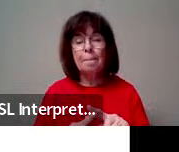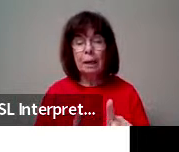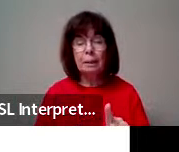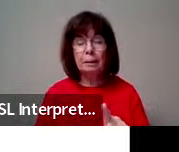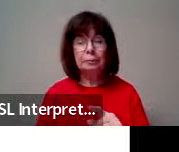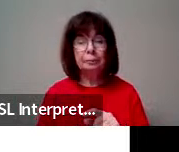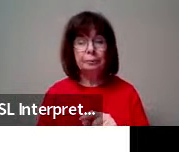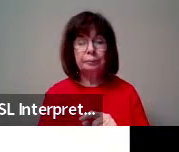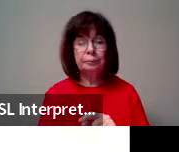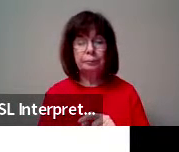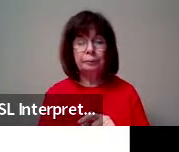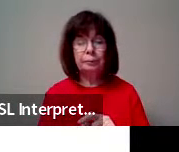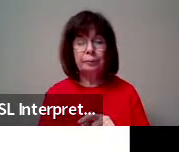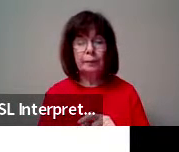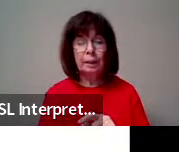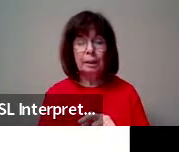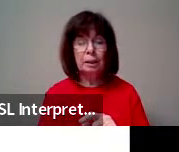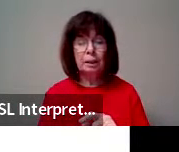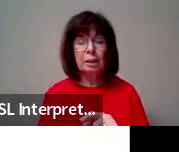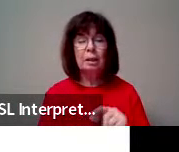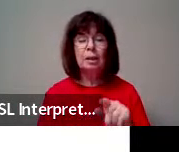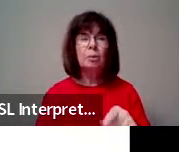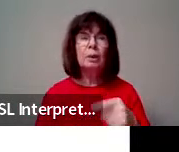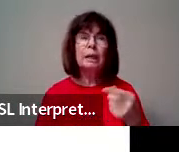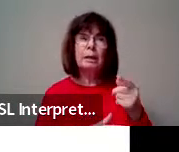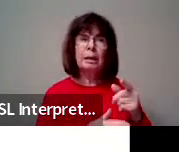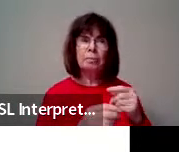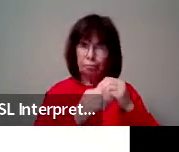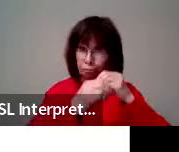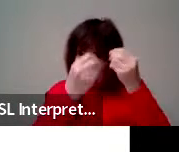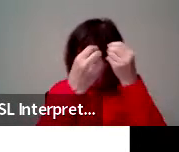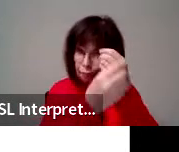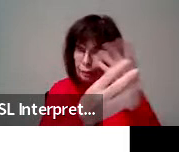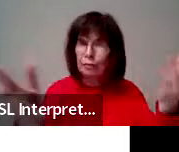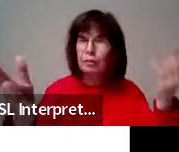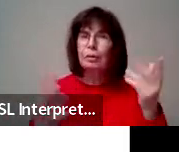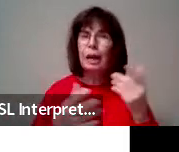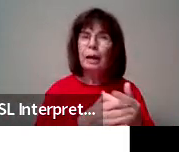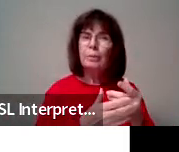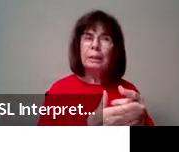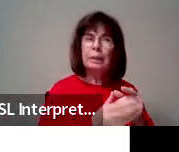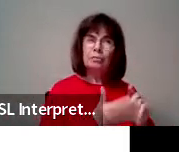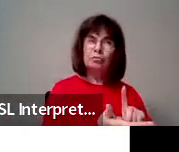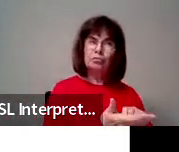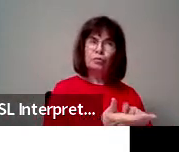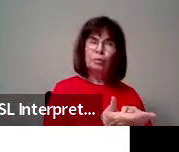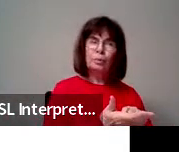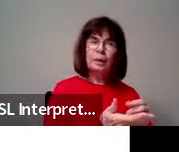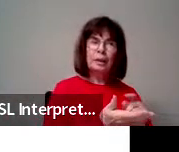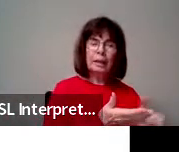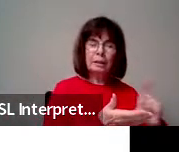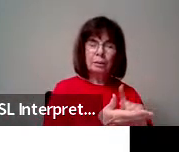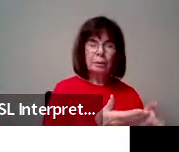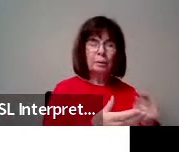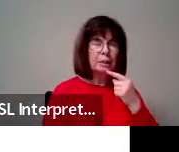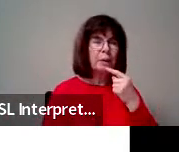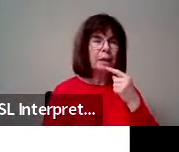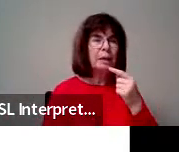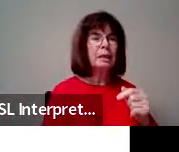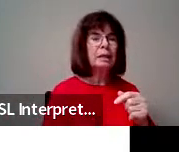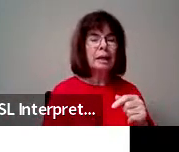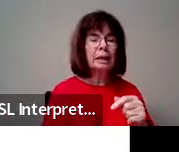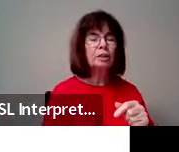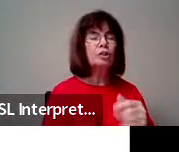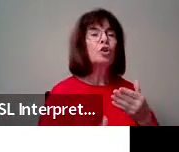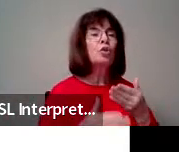So we have messaged this out. We did a press statement about this last week, and we also elevated the fact that masking indoors is recommended under current guidance for